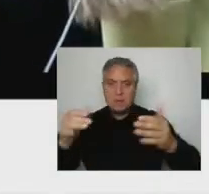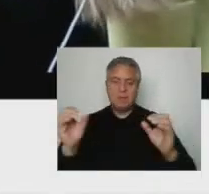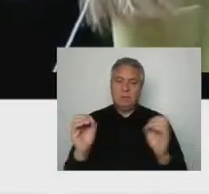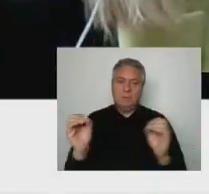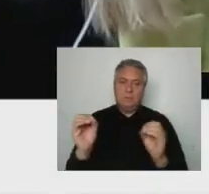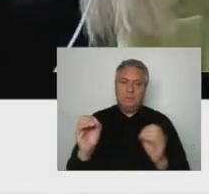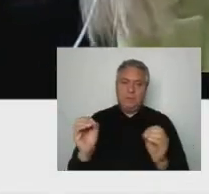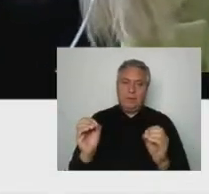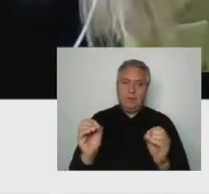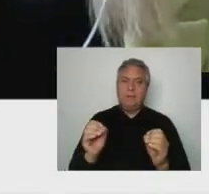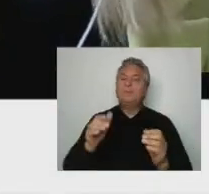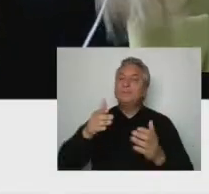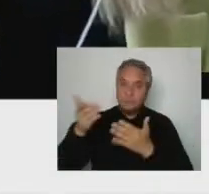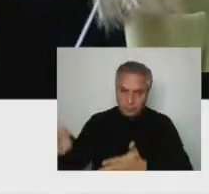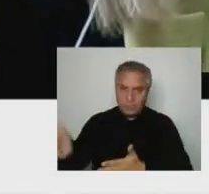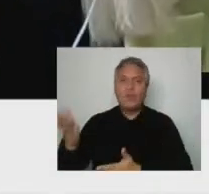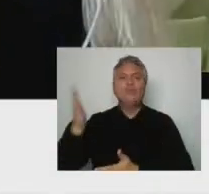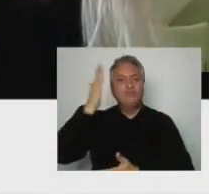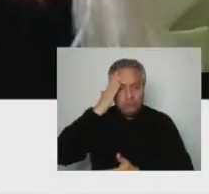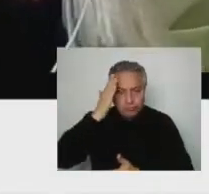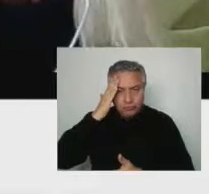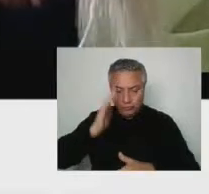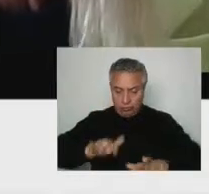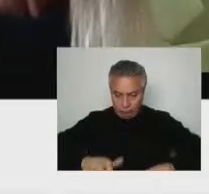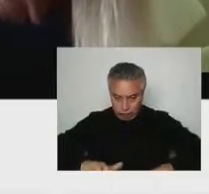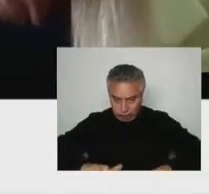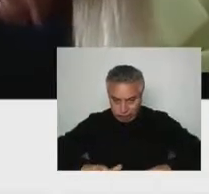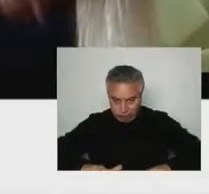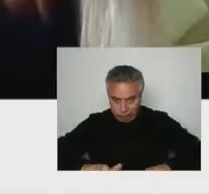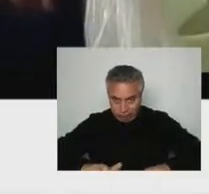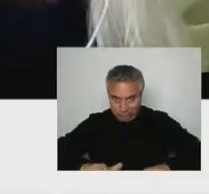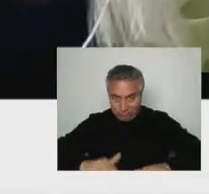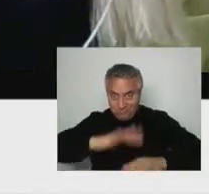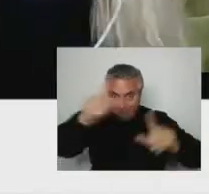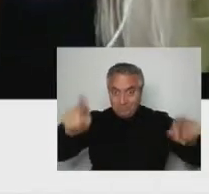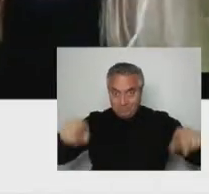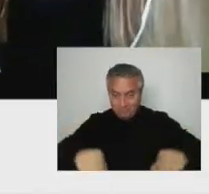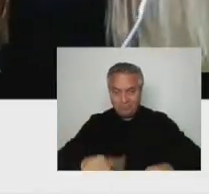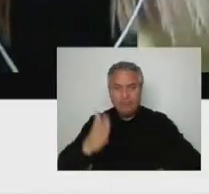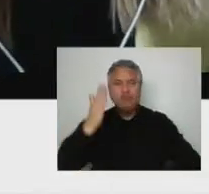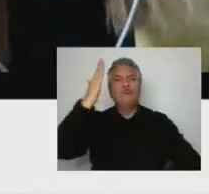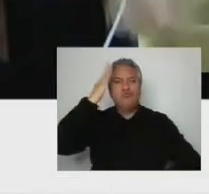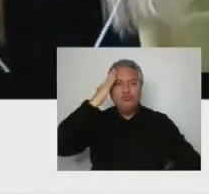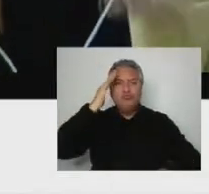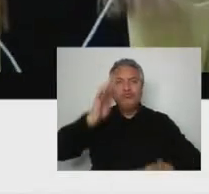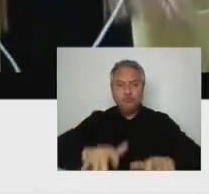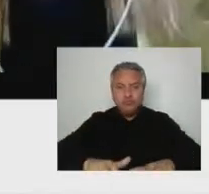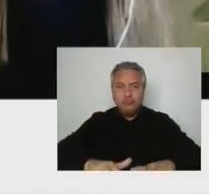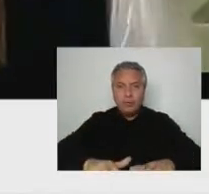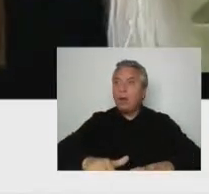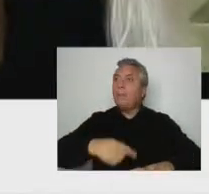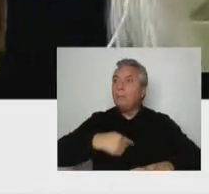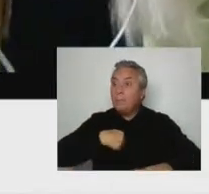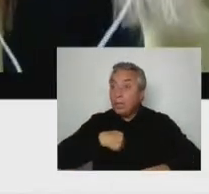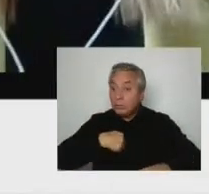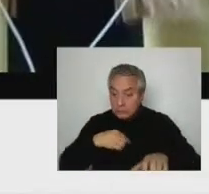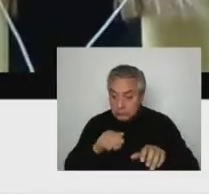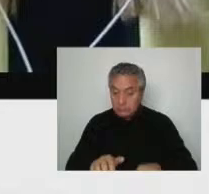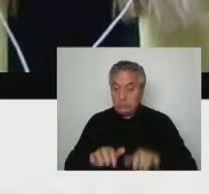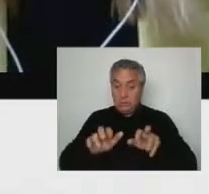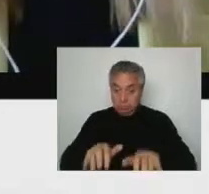skills, they are able, yes, they are able to use computers, but not in order to teach. They were not